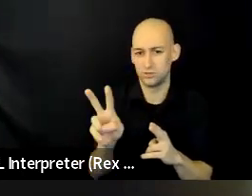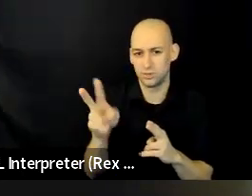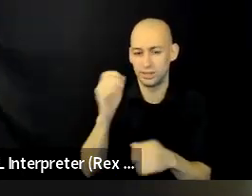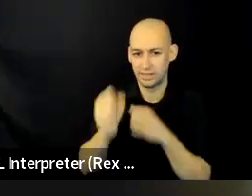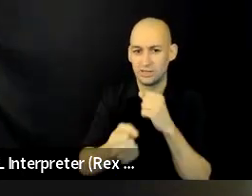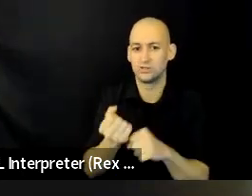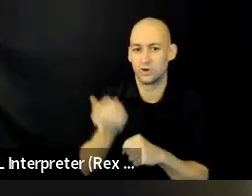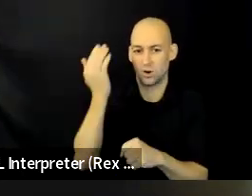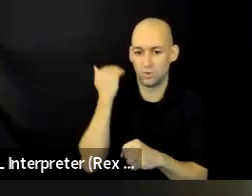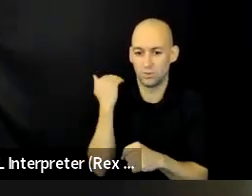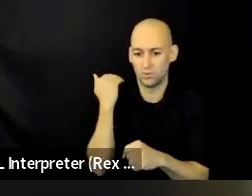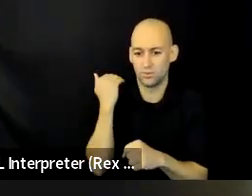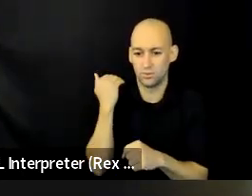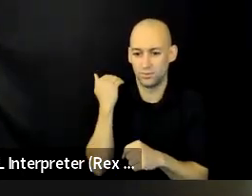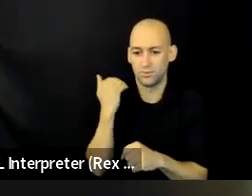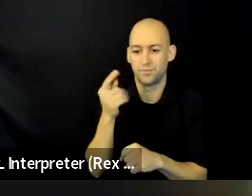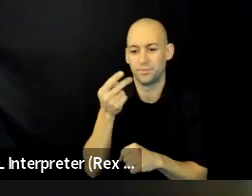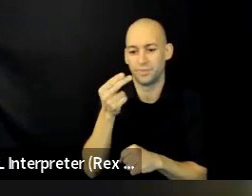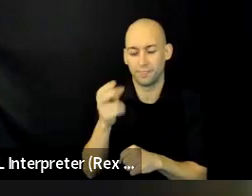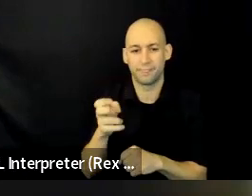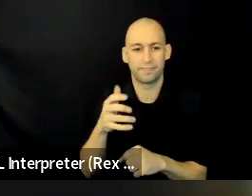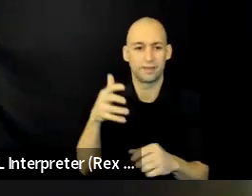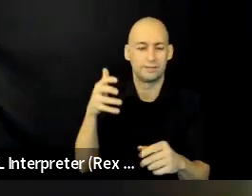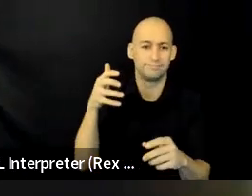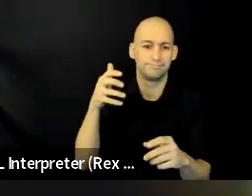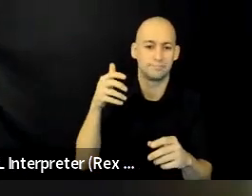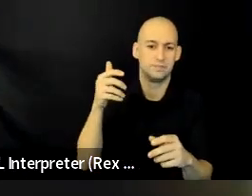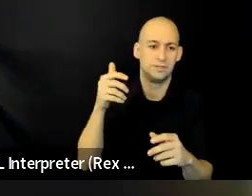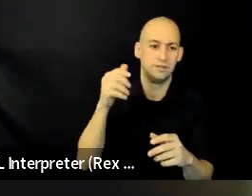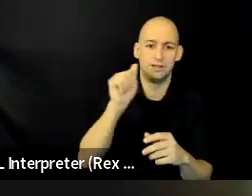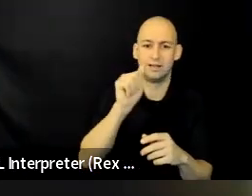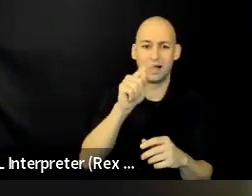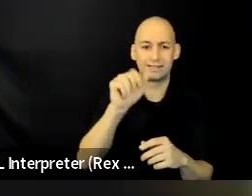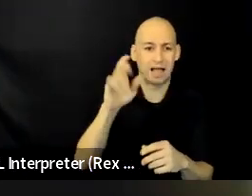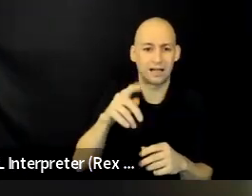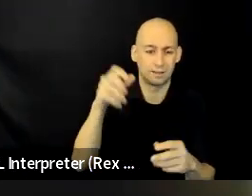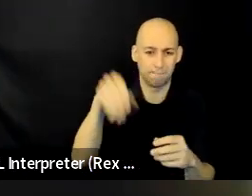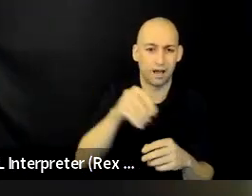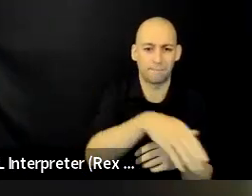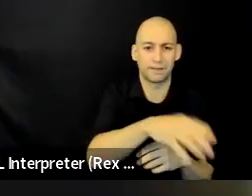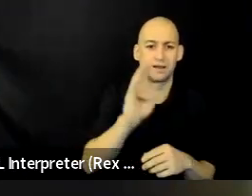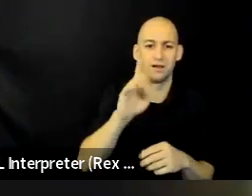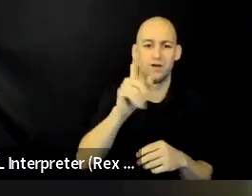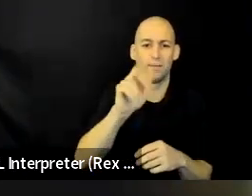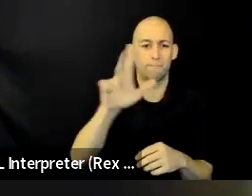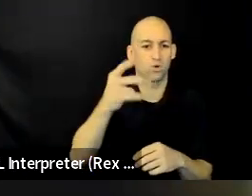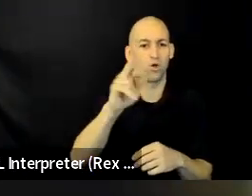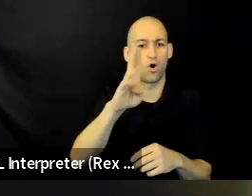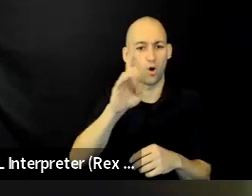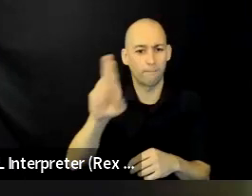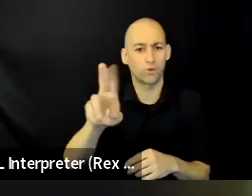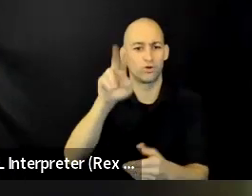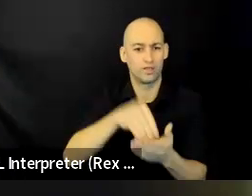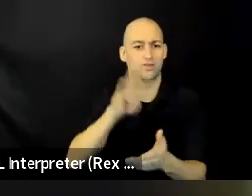ago, of the attack on Pearl Harbor and the loss of 2,400